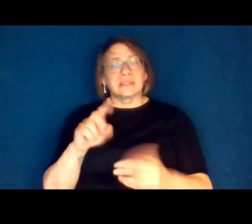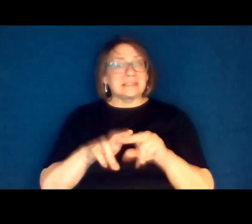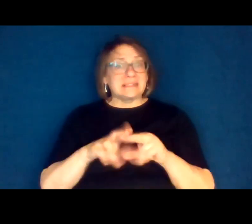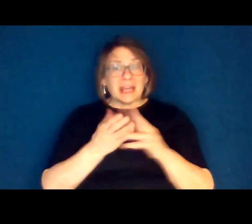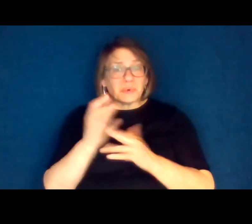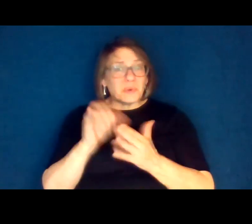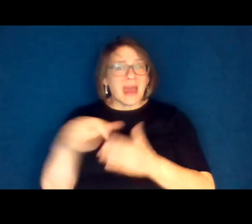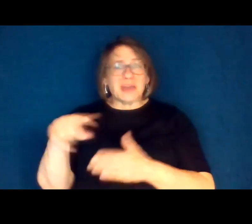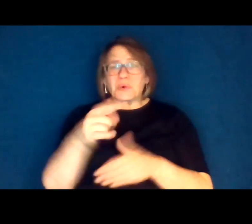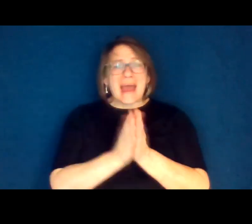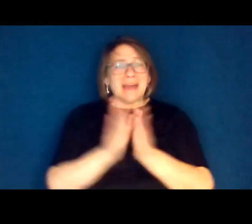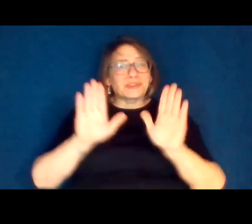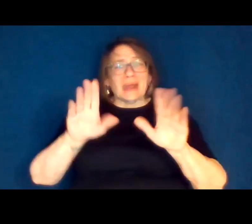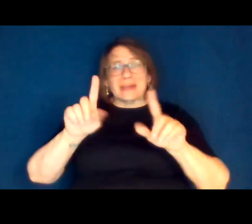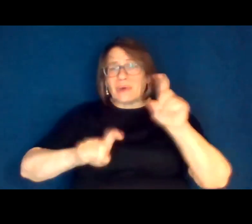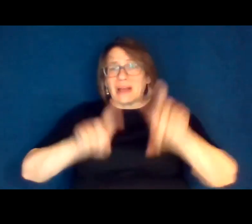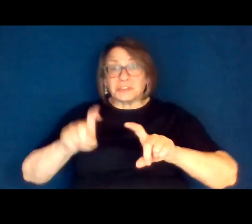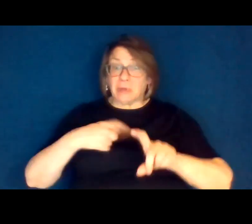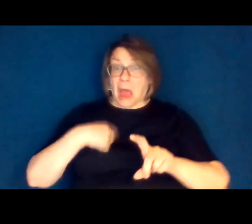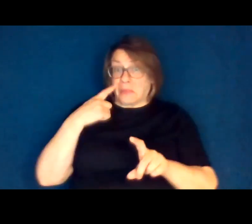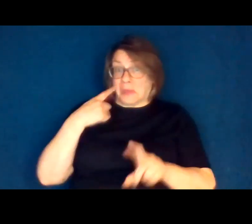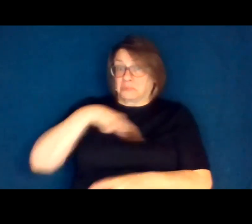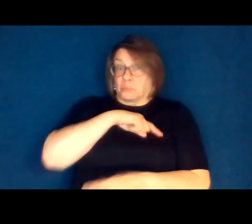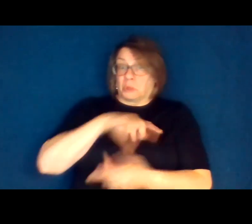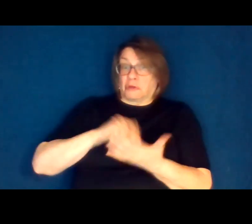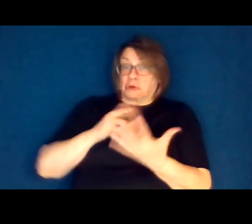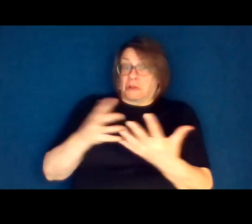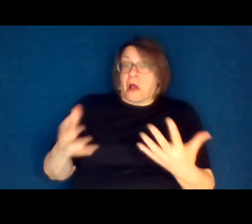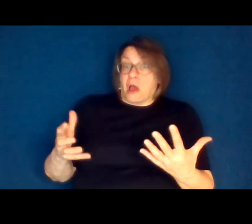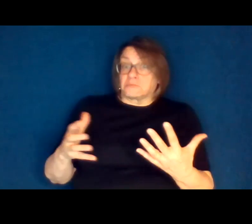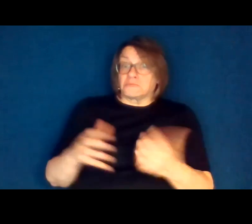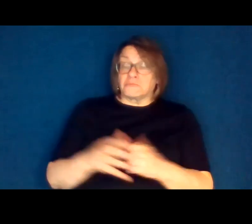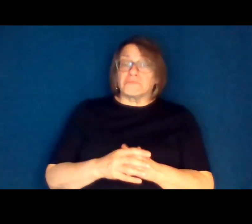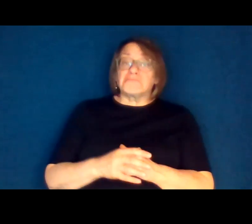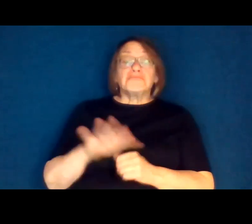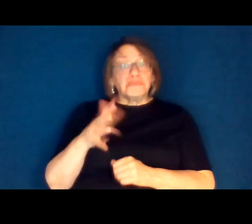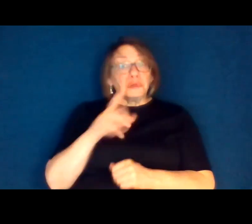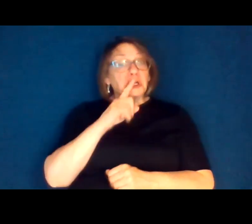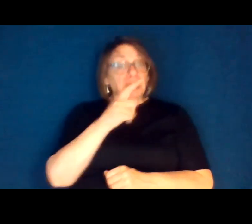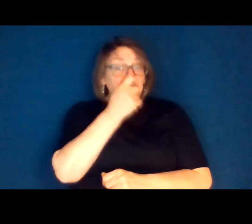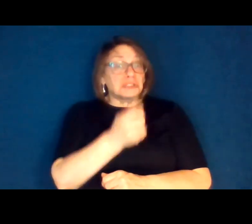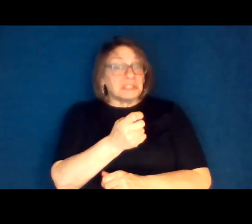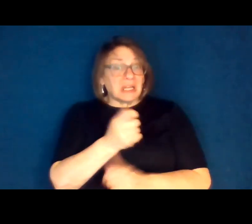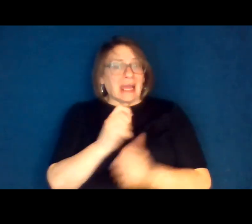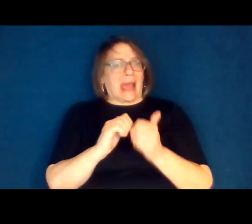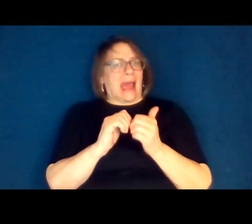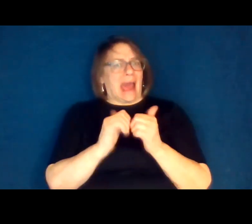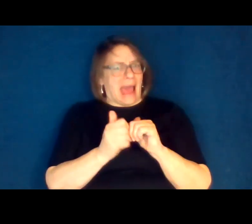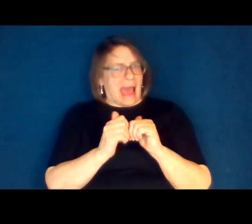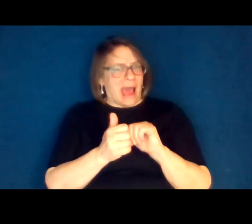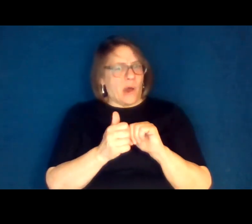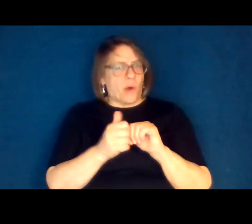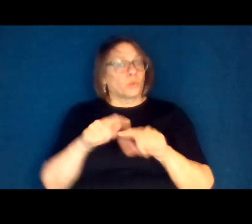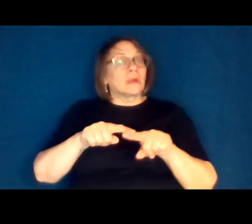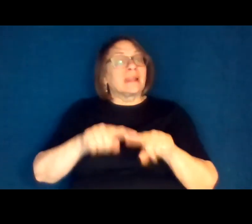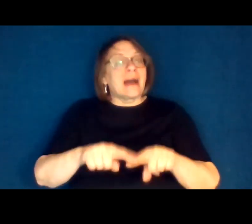asking great questions. We learned a lot there. Pretty interesting and how